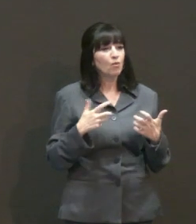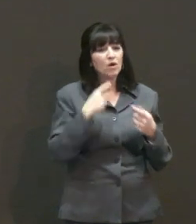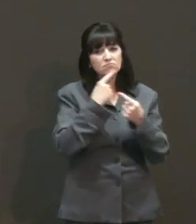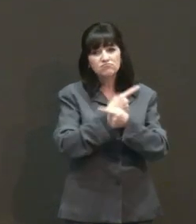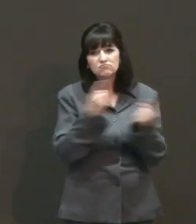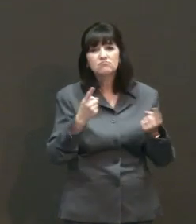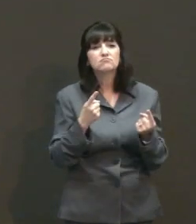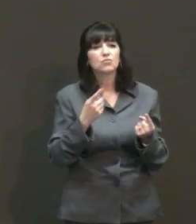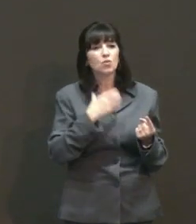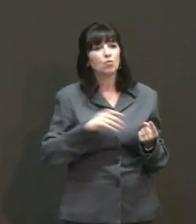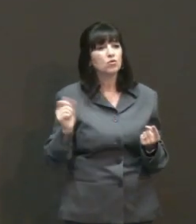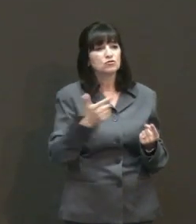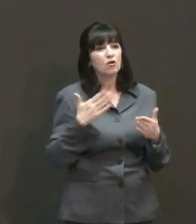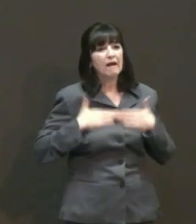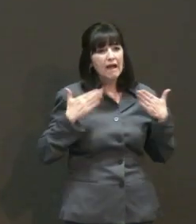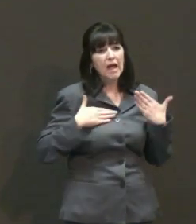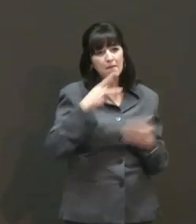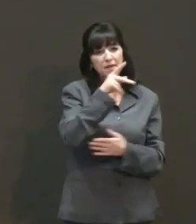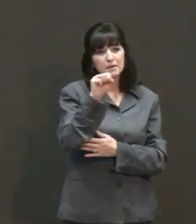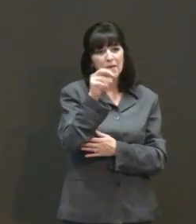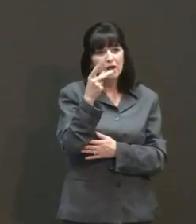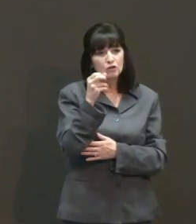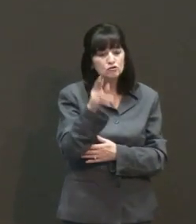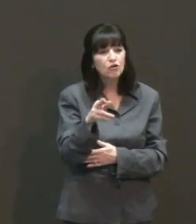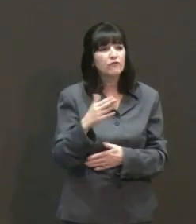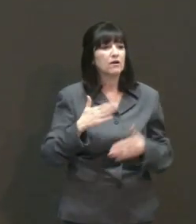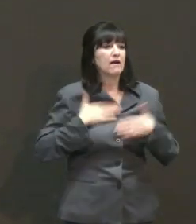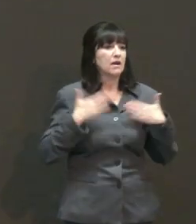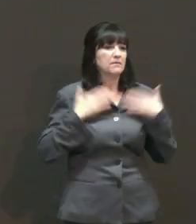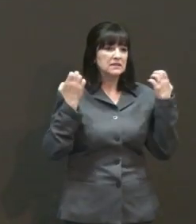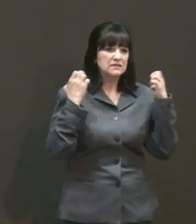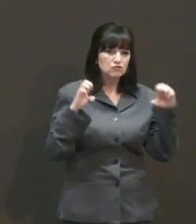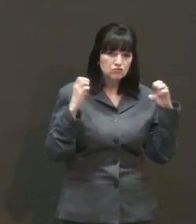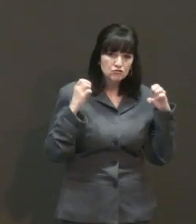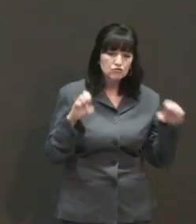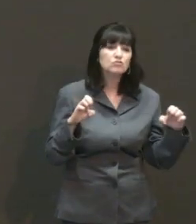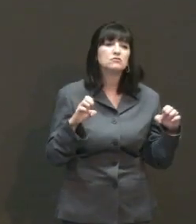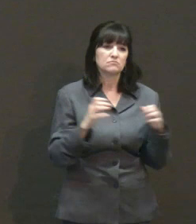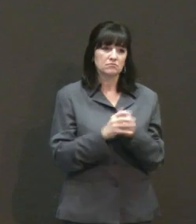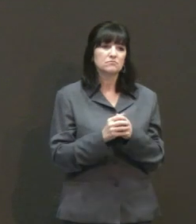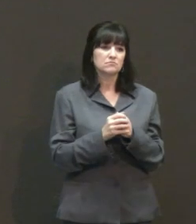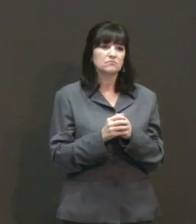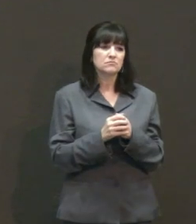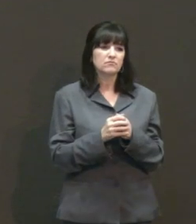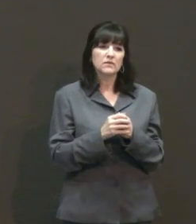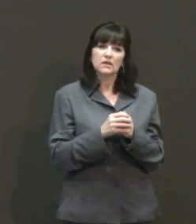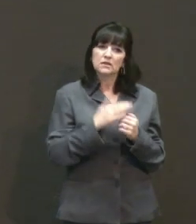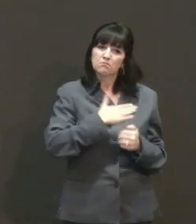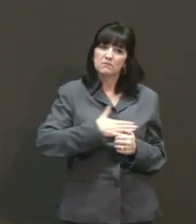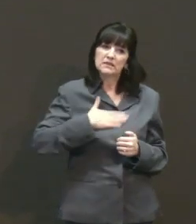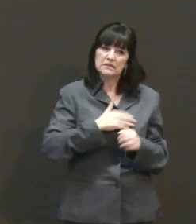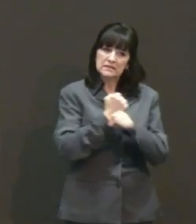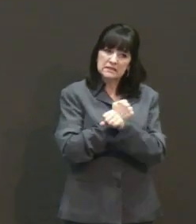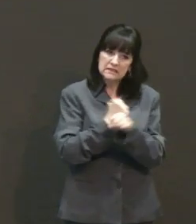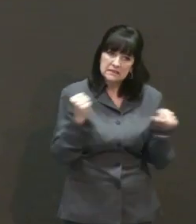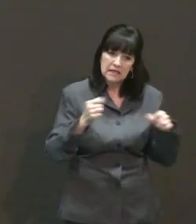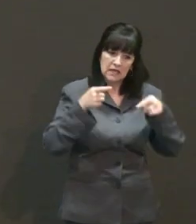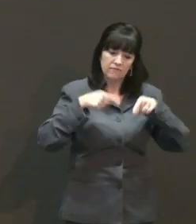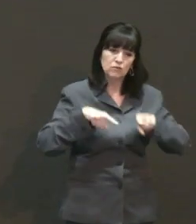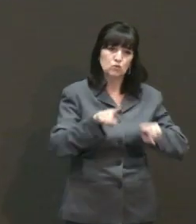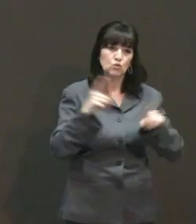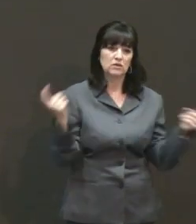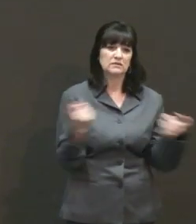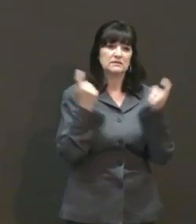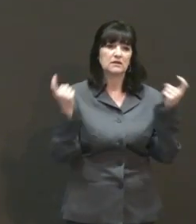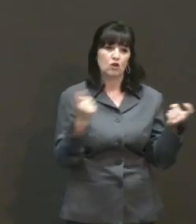Passover and happy Easter, and ask you to be safe in the celebration of your religious belief